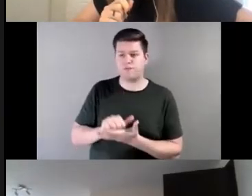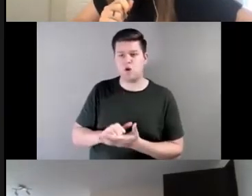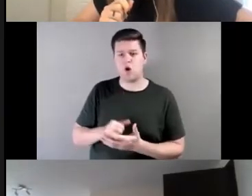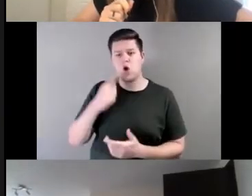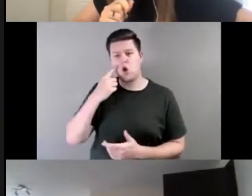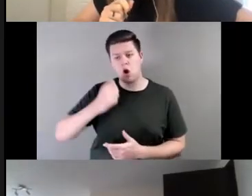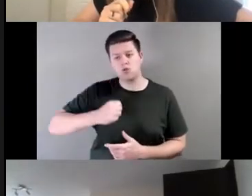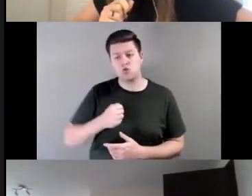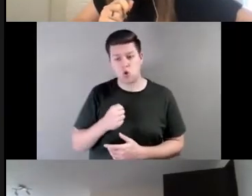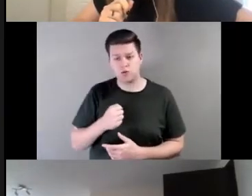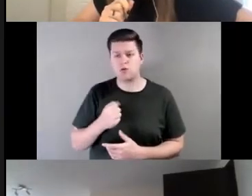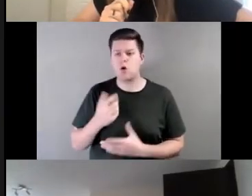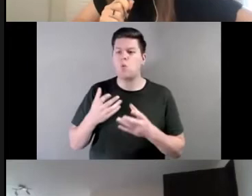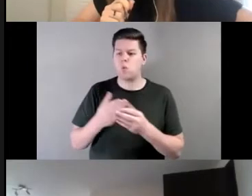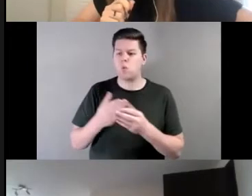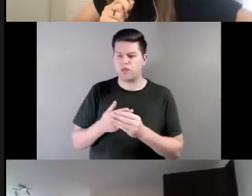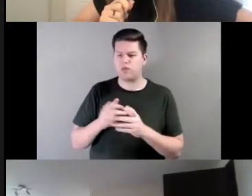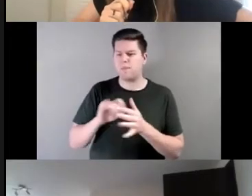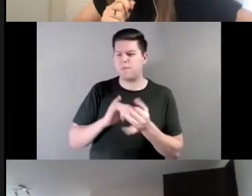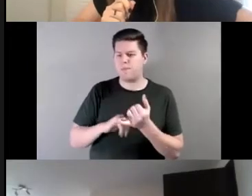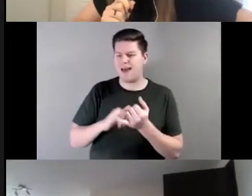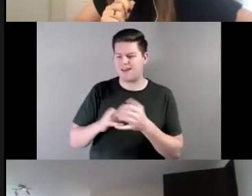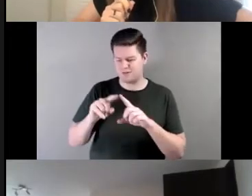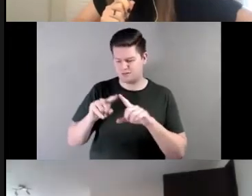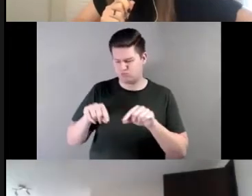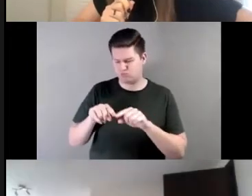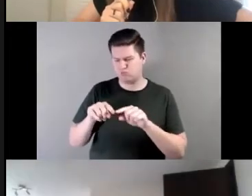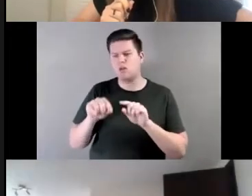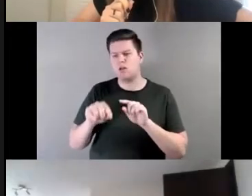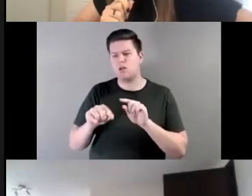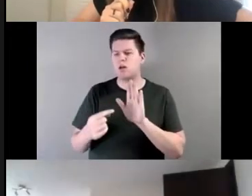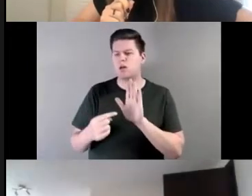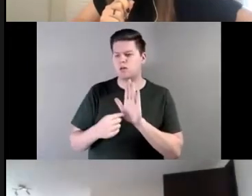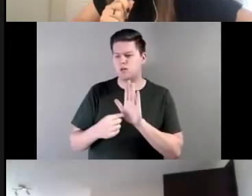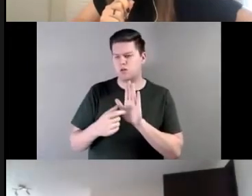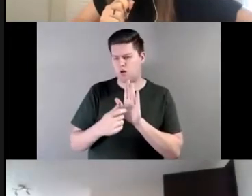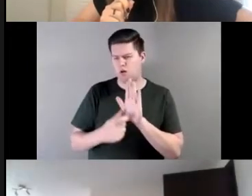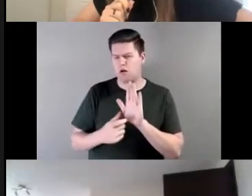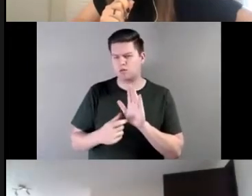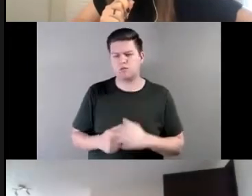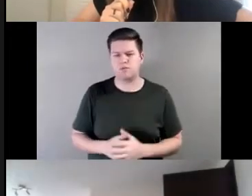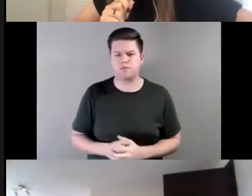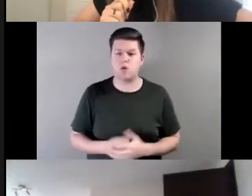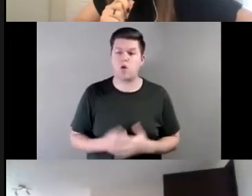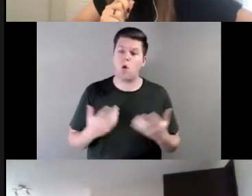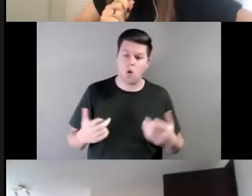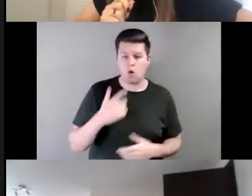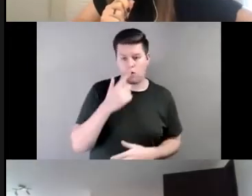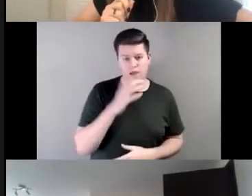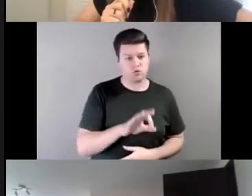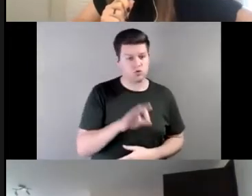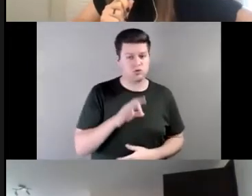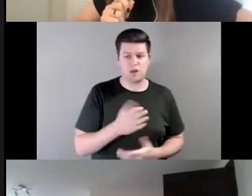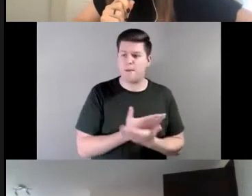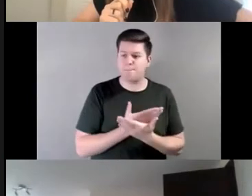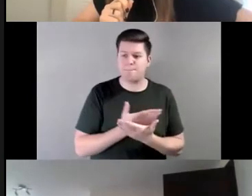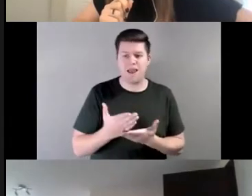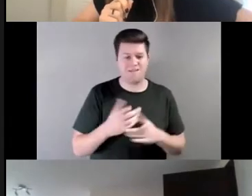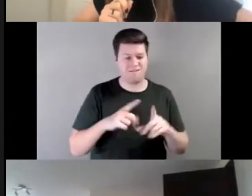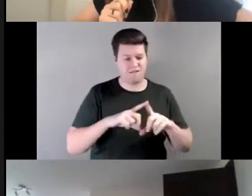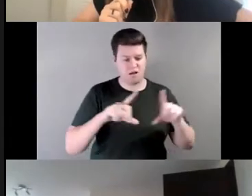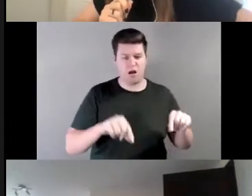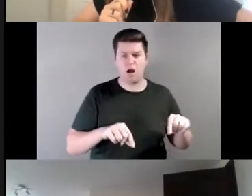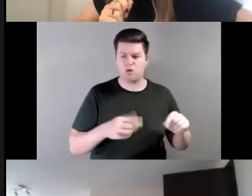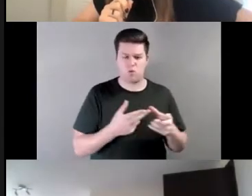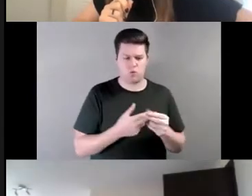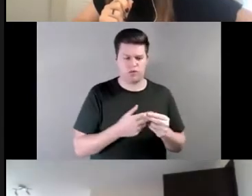the pass hologram if appropriate, or they can choose a plain card, a plain solitaire NEC card